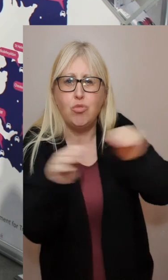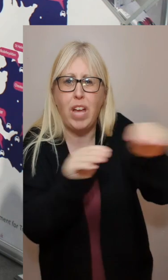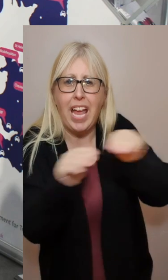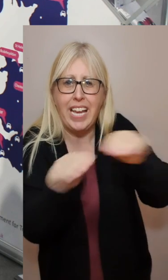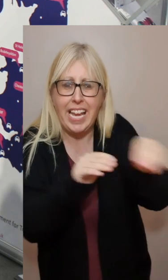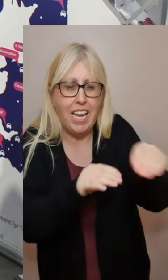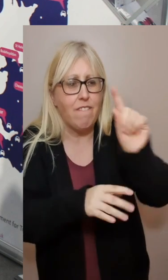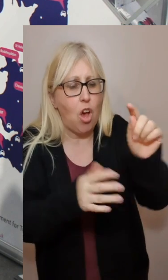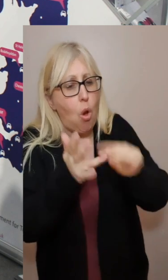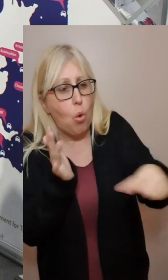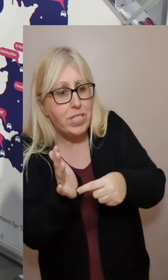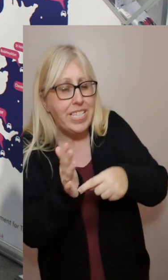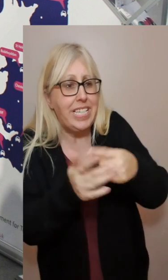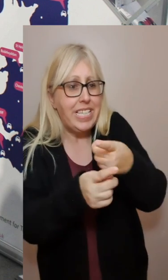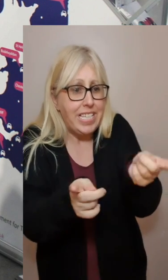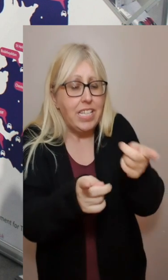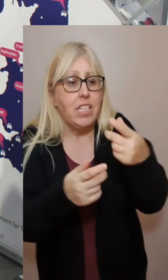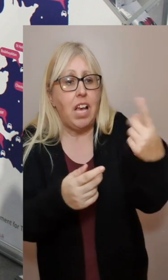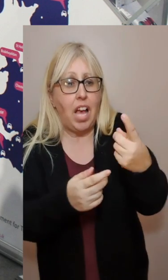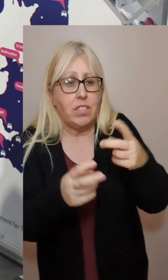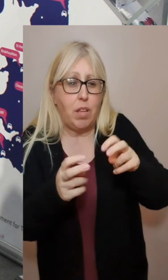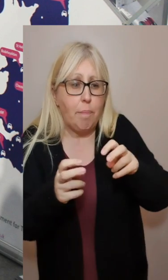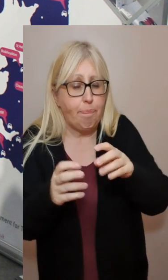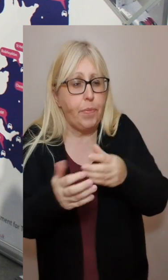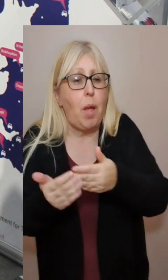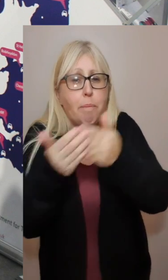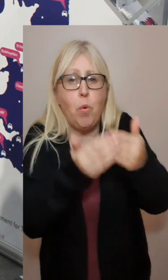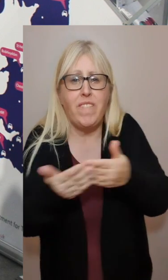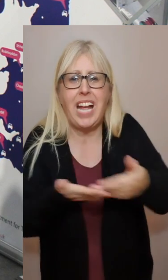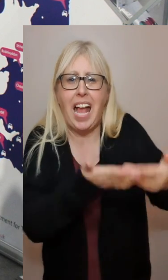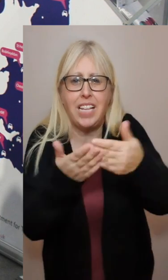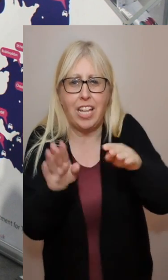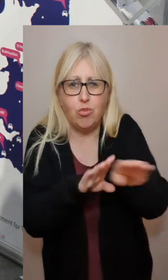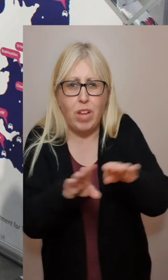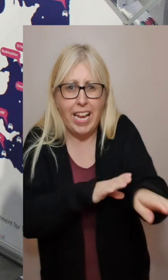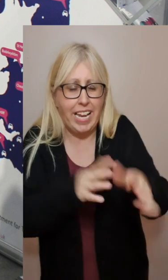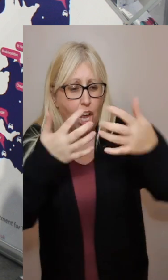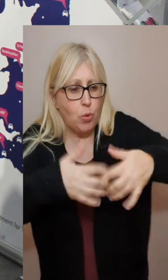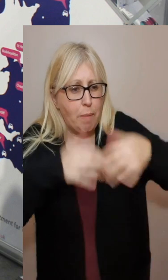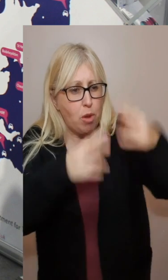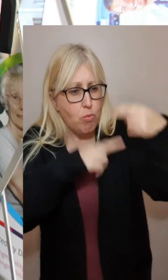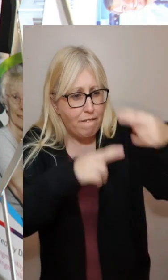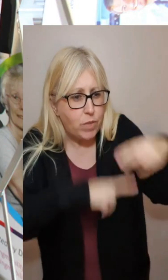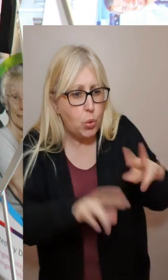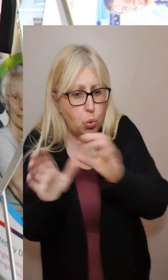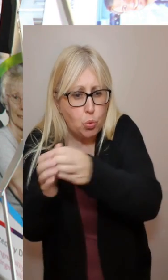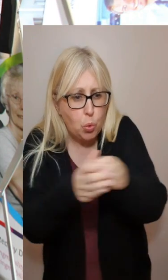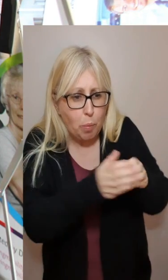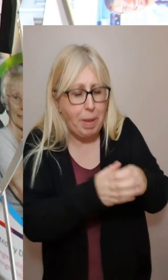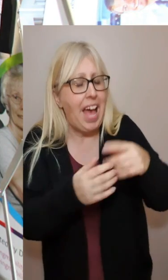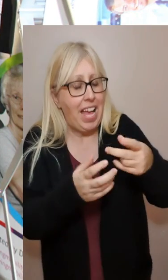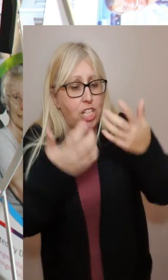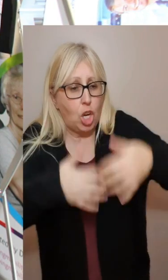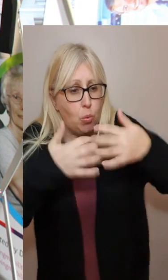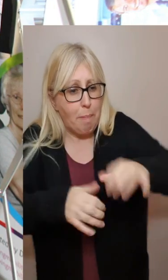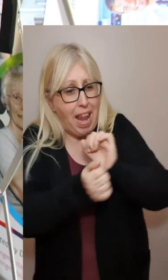for occupational therapists, as well as moving and handling training, equipment review groups and equipment lending service for